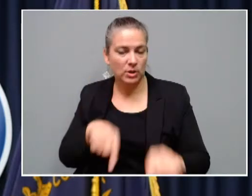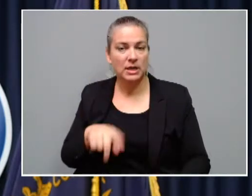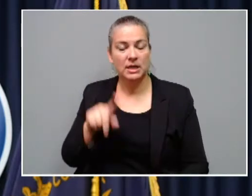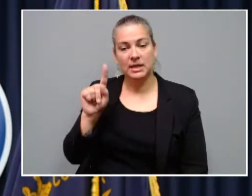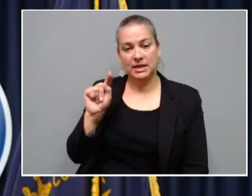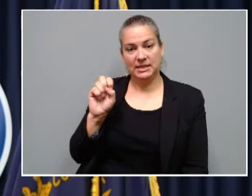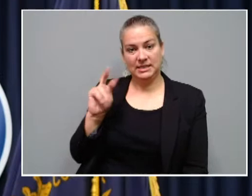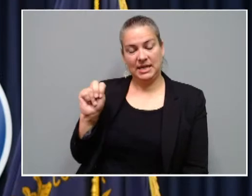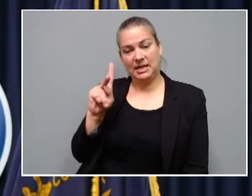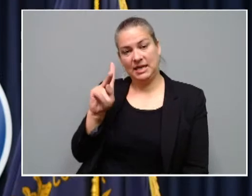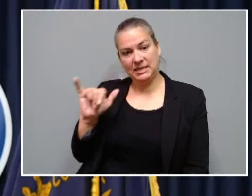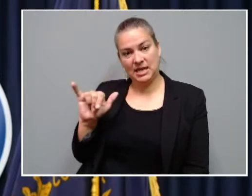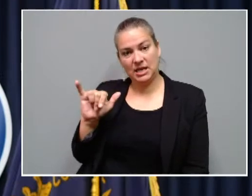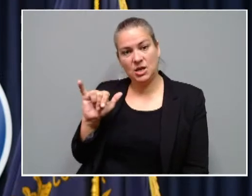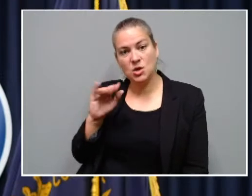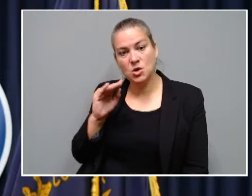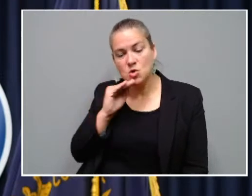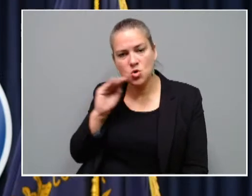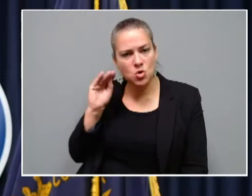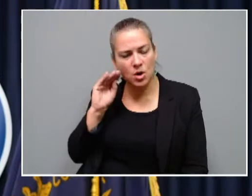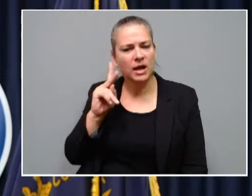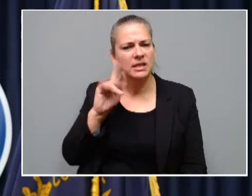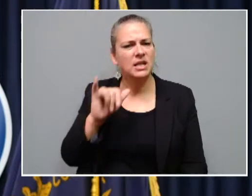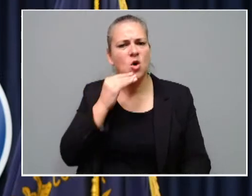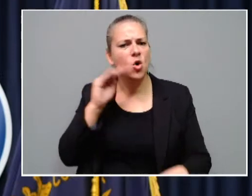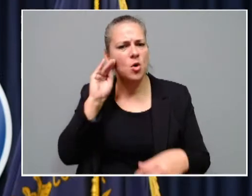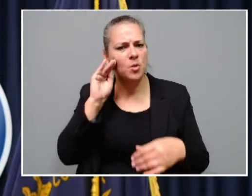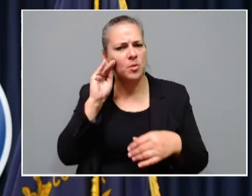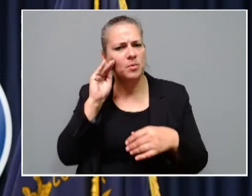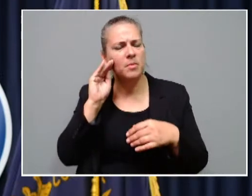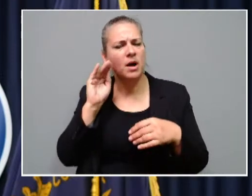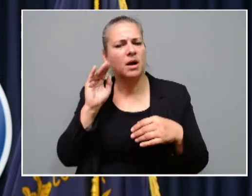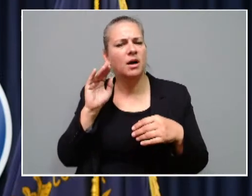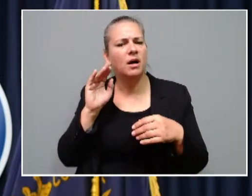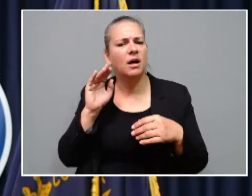Home Eviction Relief Fund. We've seen a lot more applications in the last